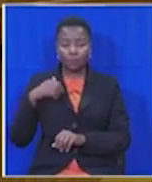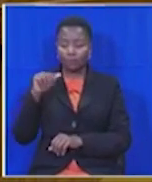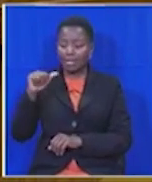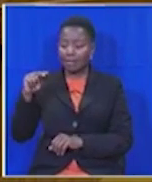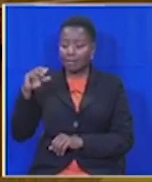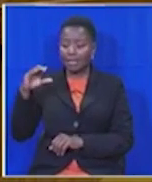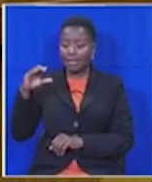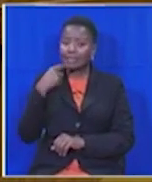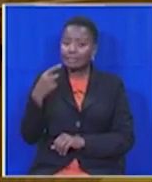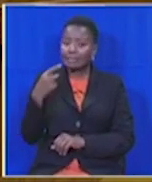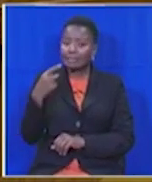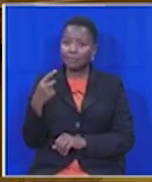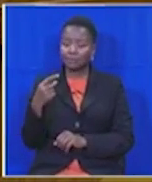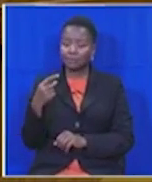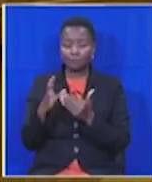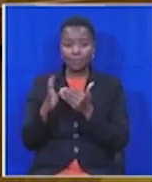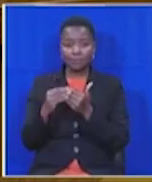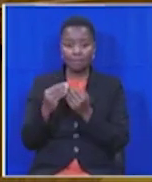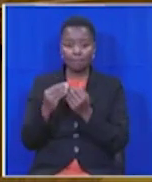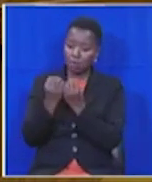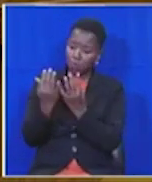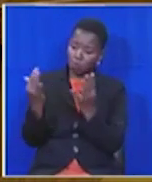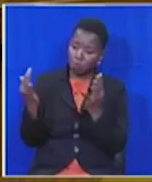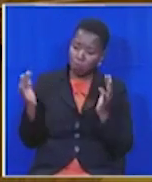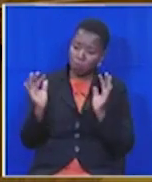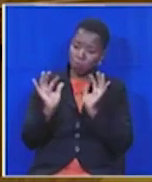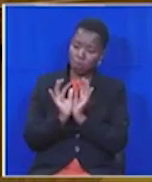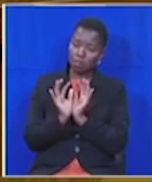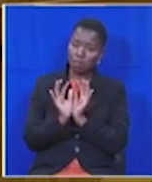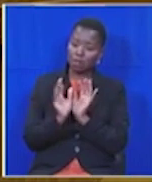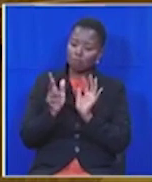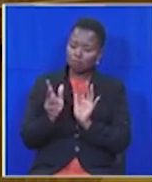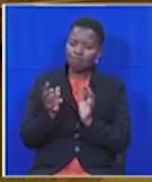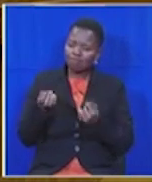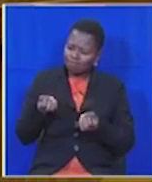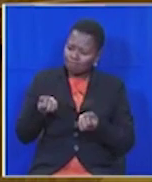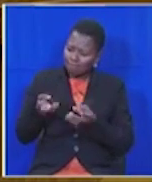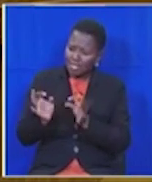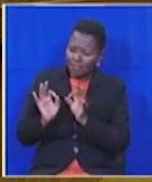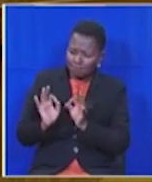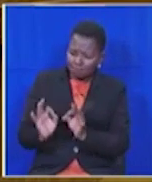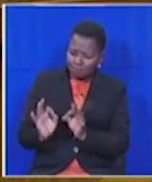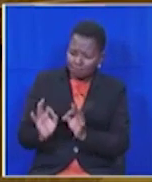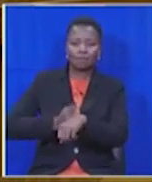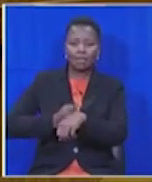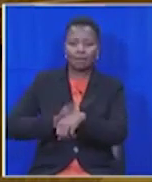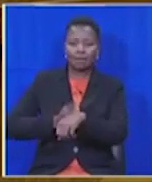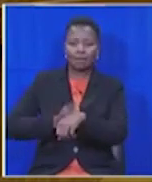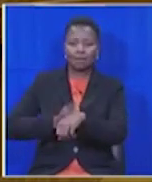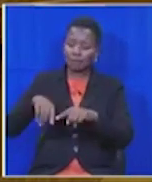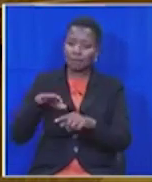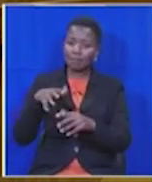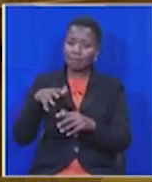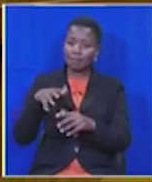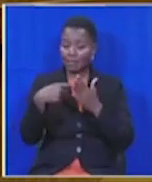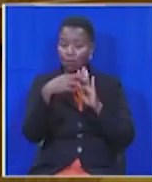that many members of this chamber were allowed enough time to participate in the drafting of these